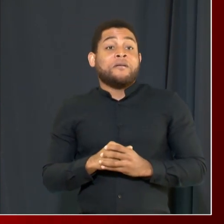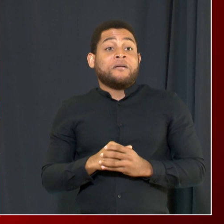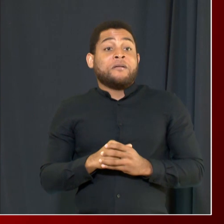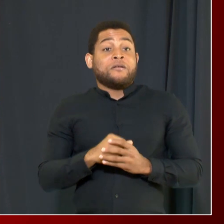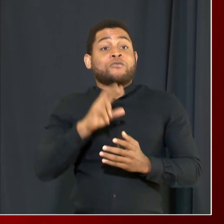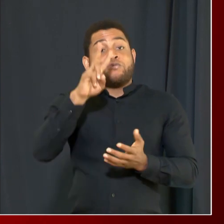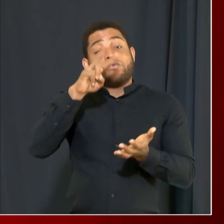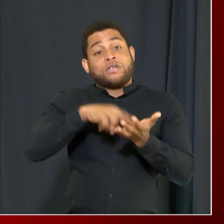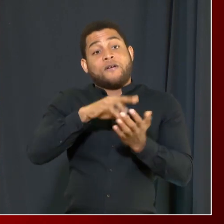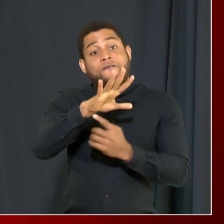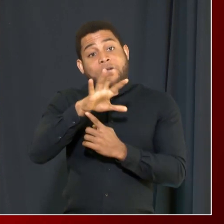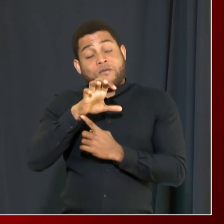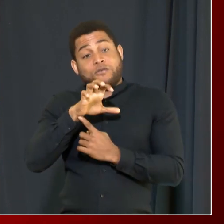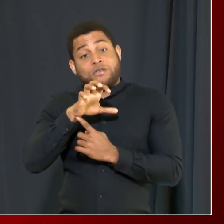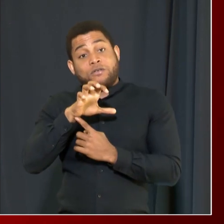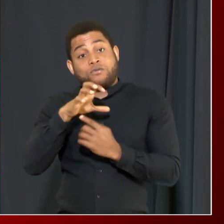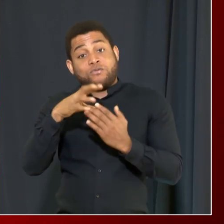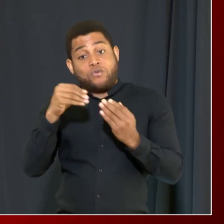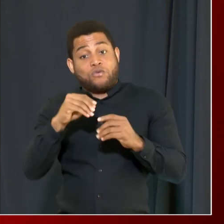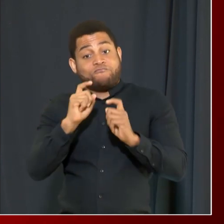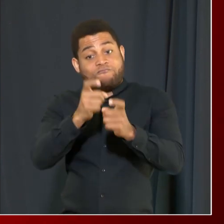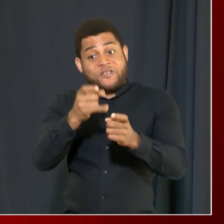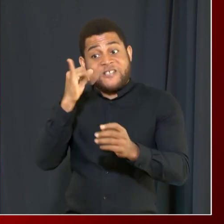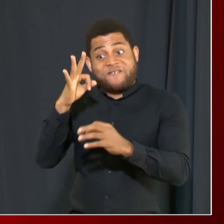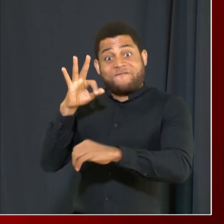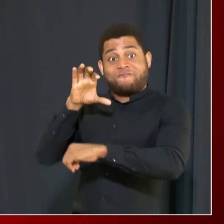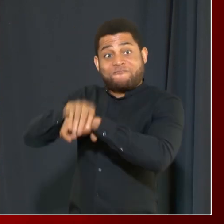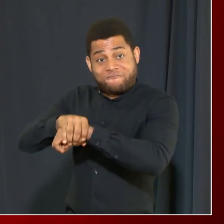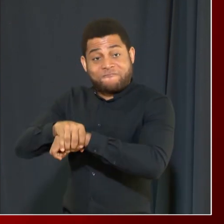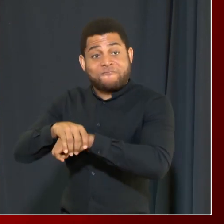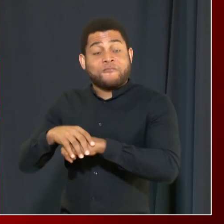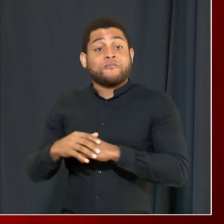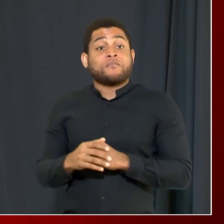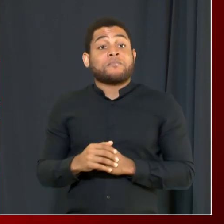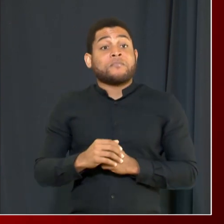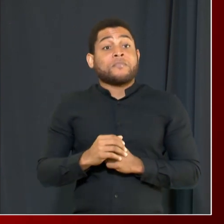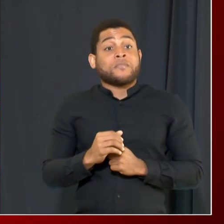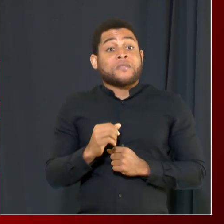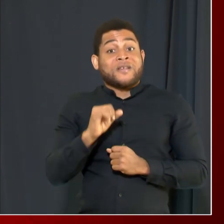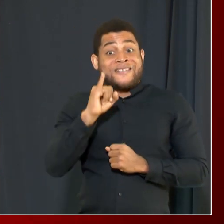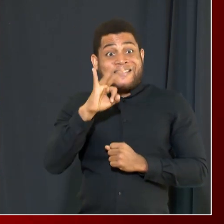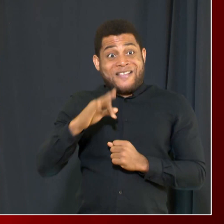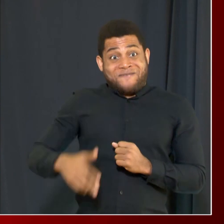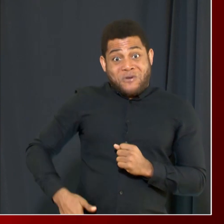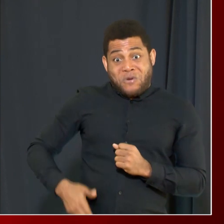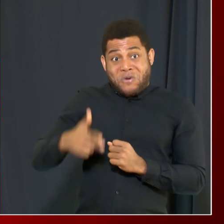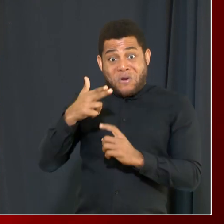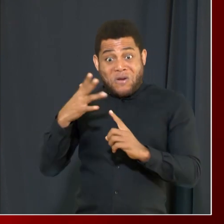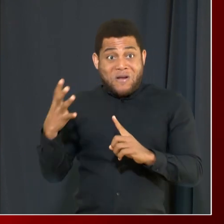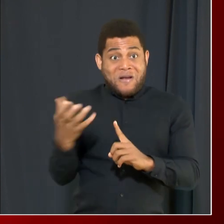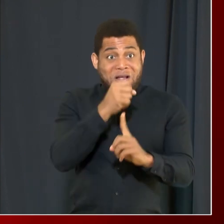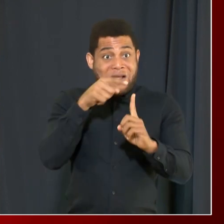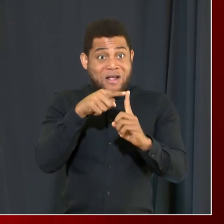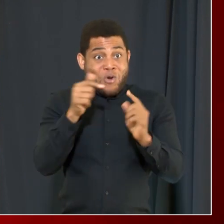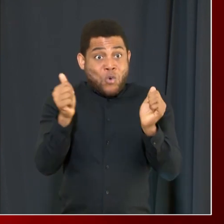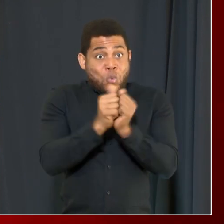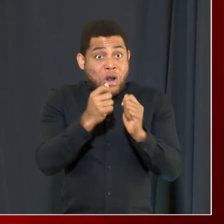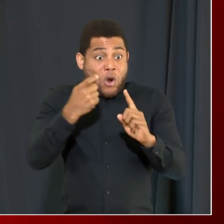and seizure of a ghost gun or a firearm equipped with an automatic conversion device are eligible for an additional reward of up